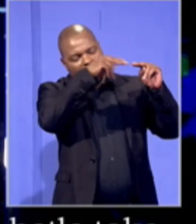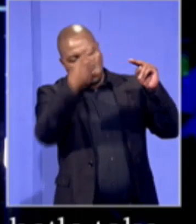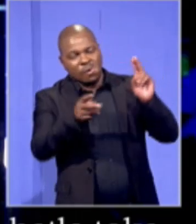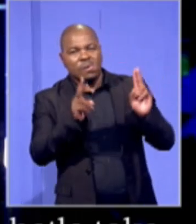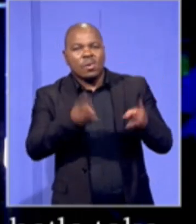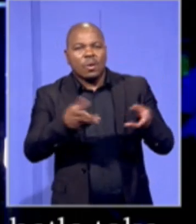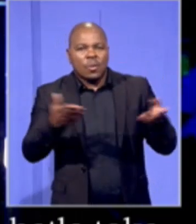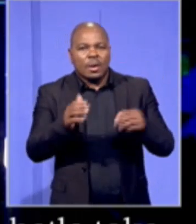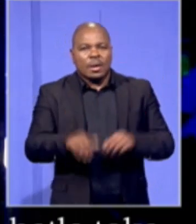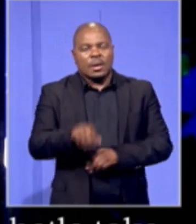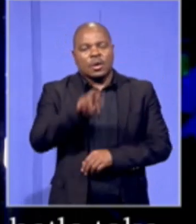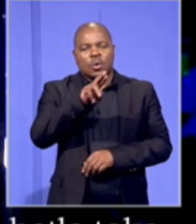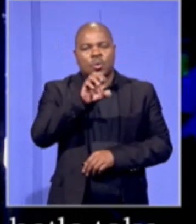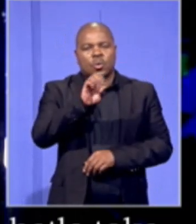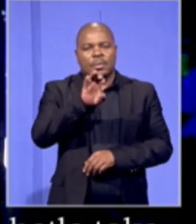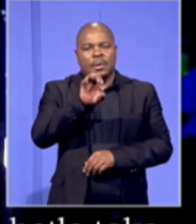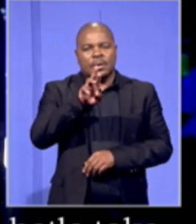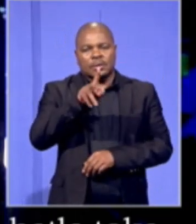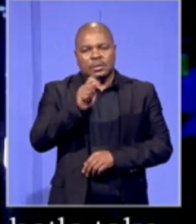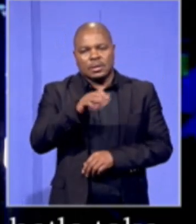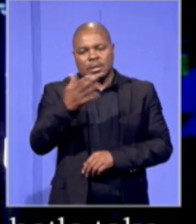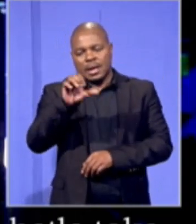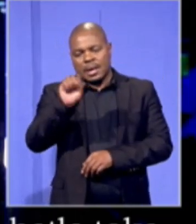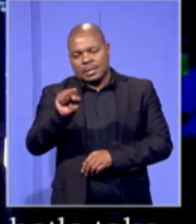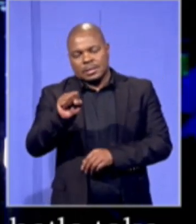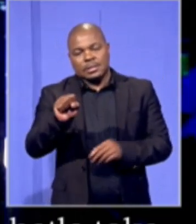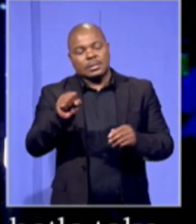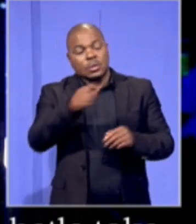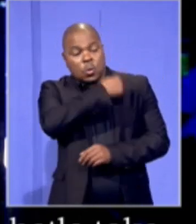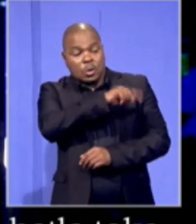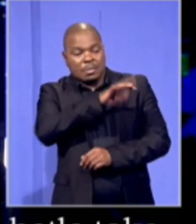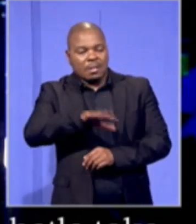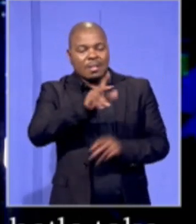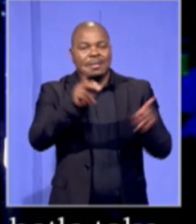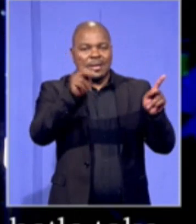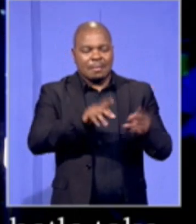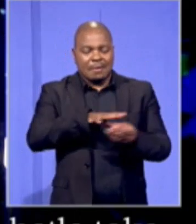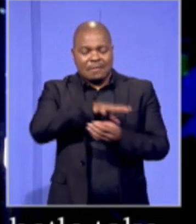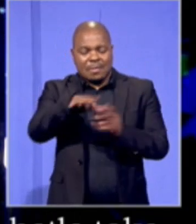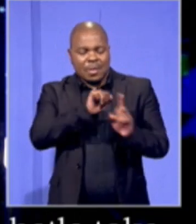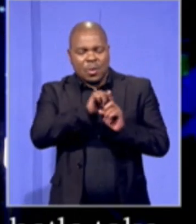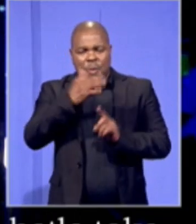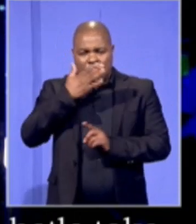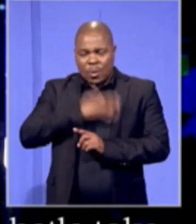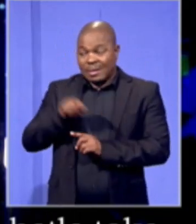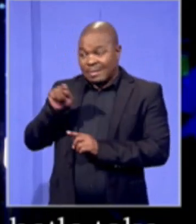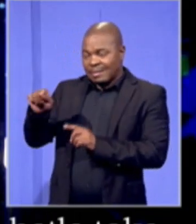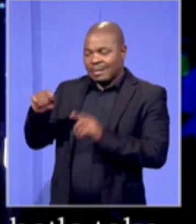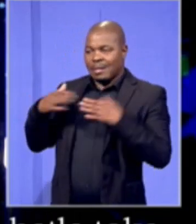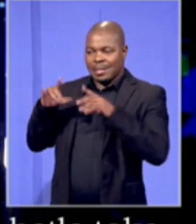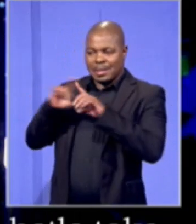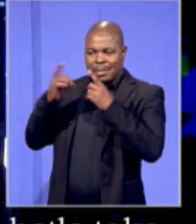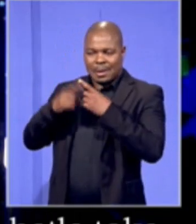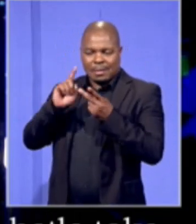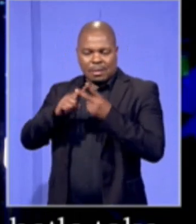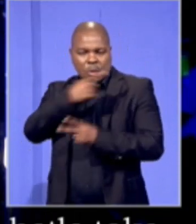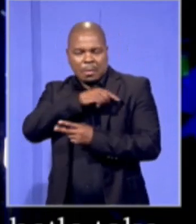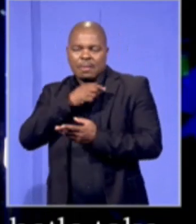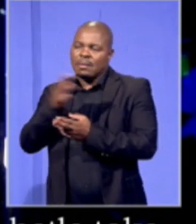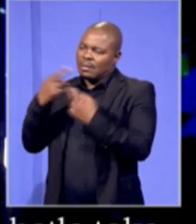Mangaliso Sobukwe se Kimberley provinceng ya Northern Cape ba batla dikarabo ho tswa ho lefapha la bophelo le sepetlele. Mofu o